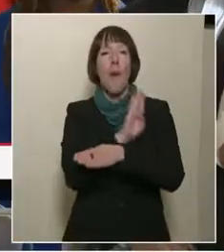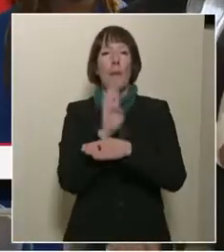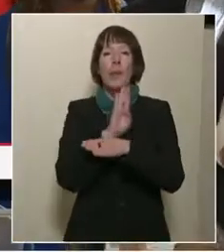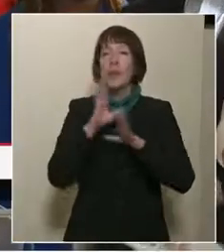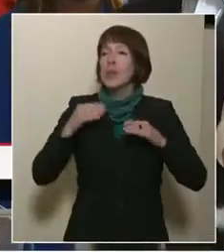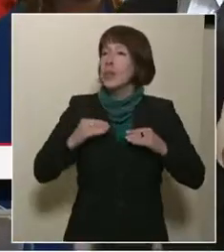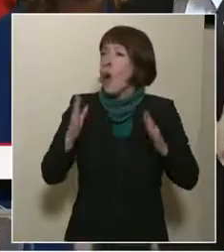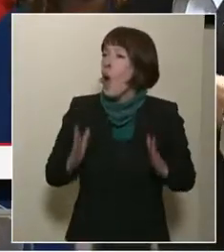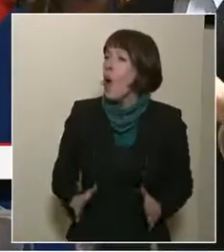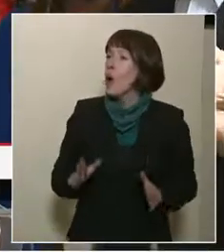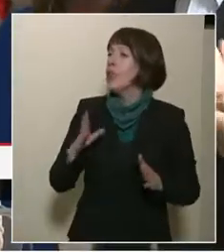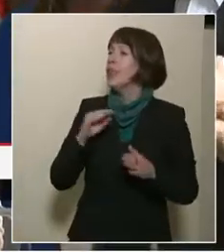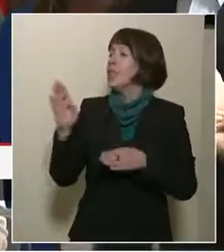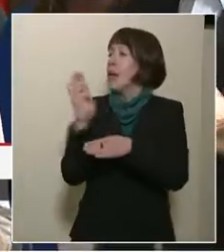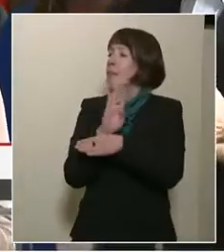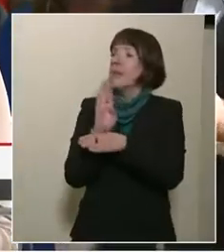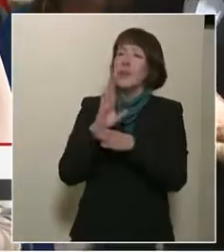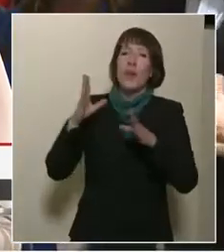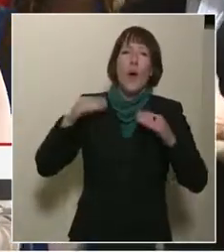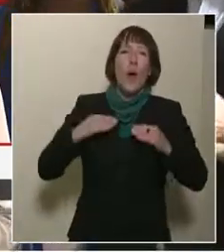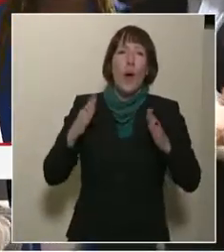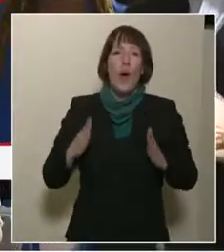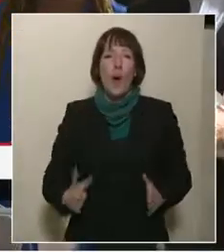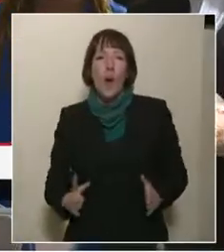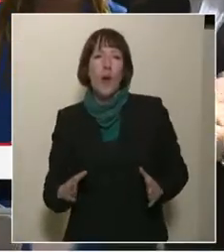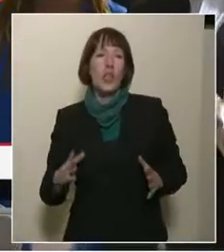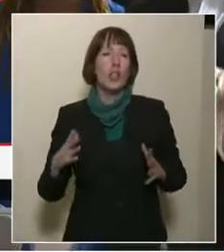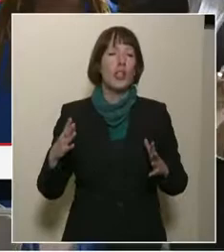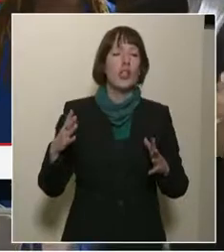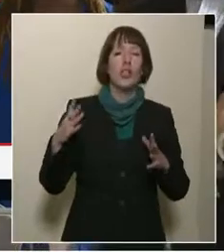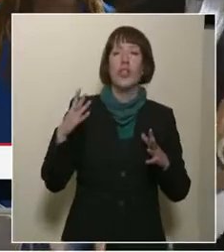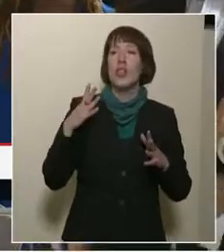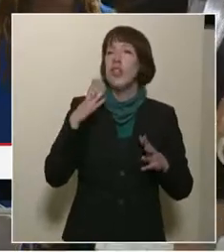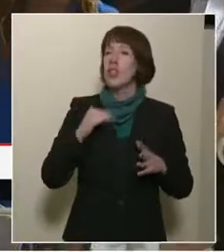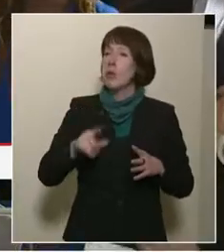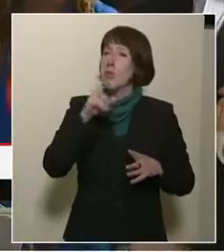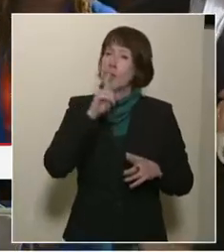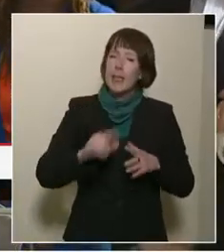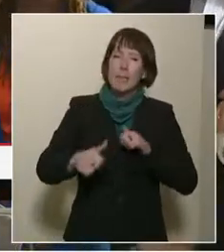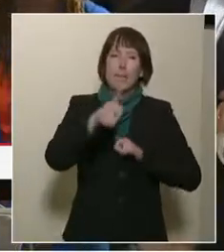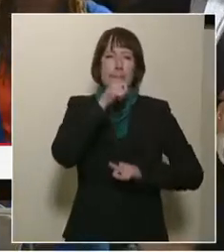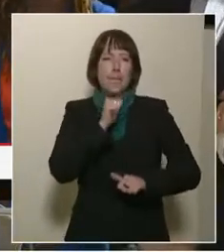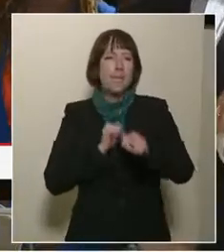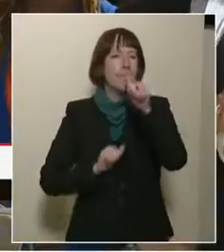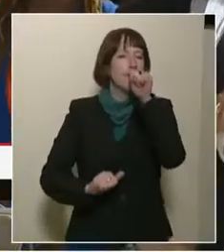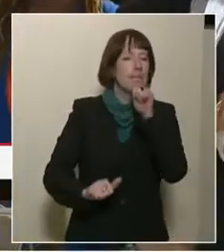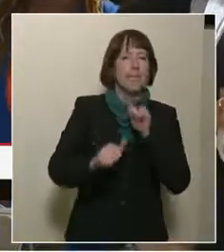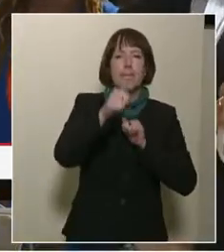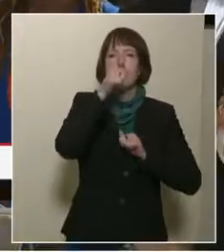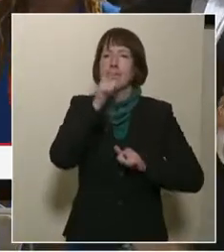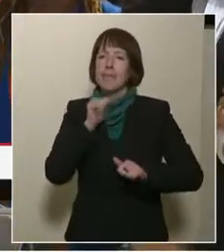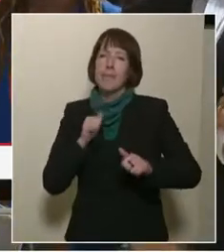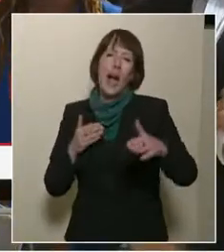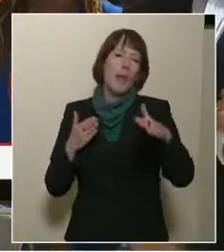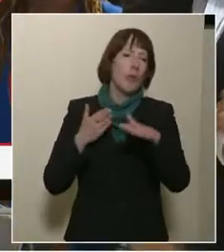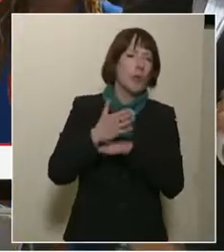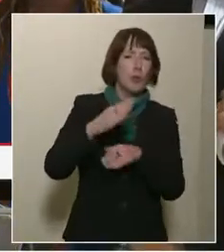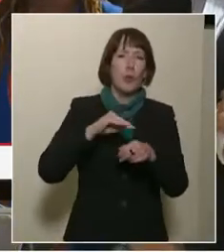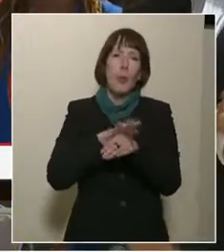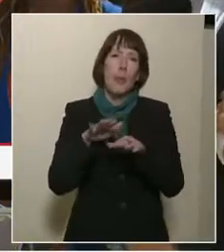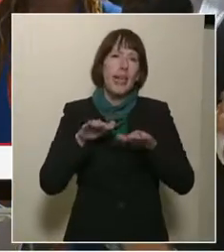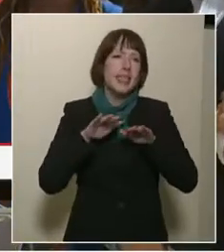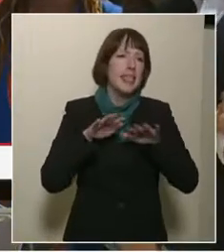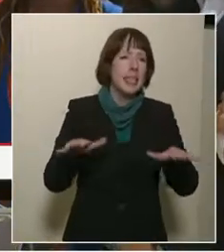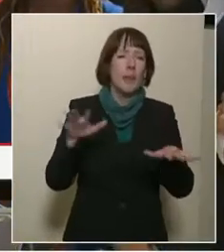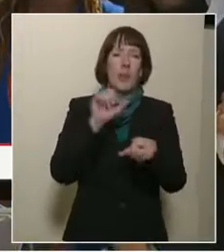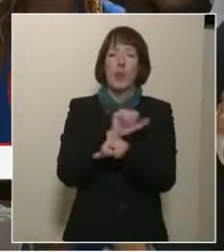business owners who are sticking in and hanging tough and who've gotten through this pandemic and who have